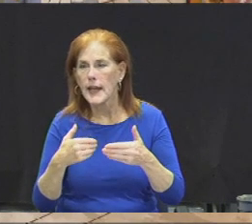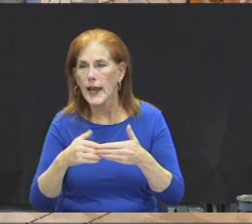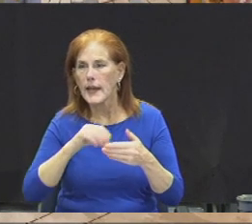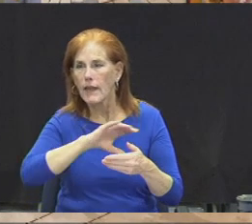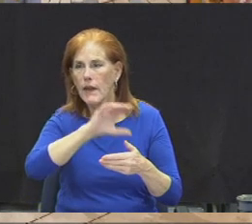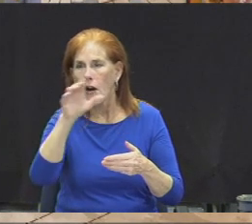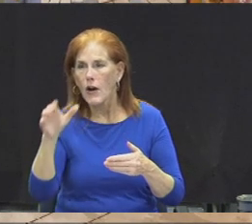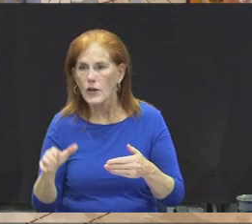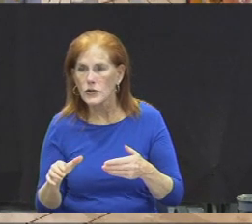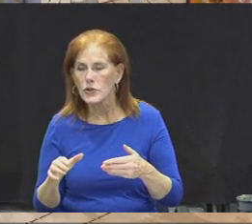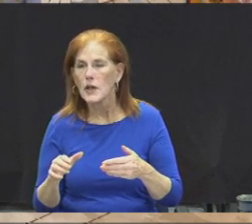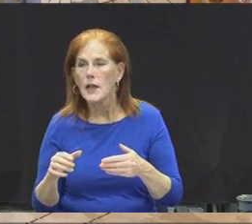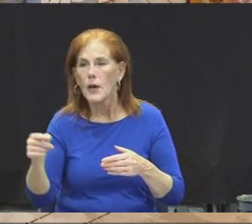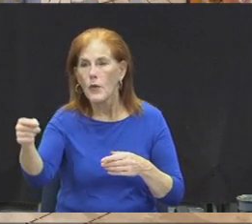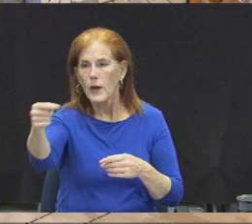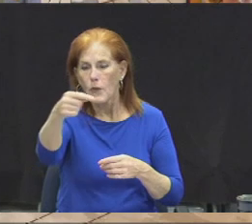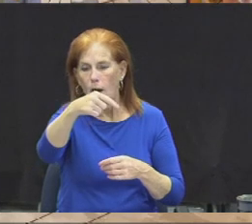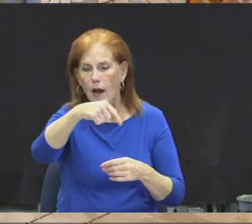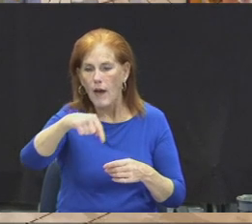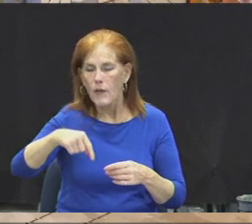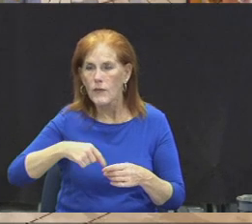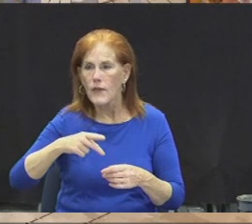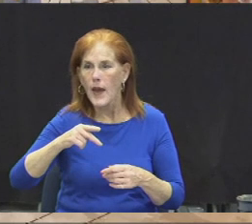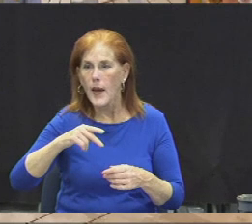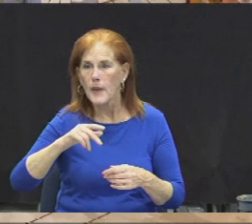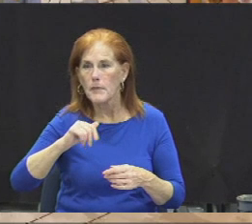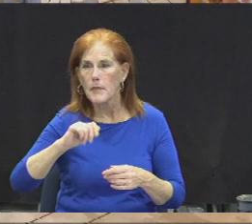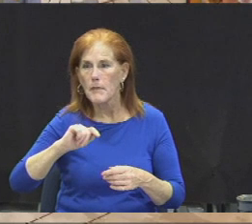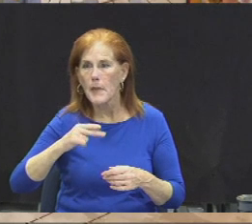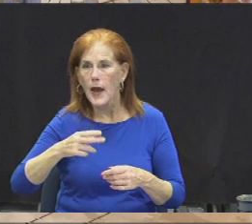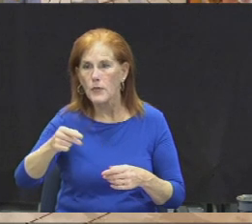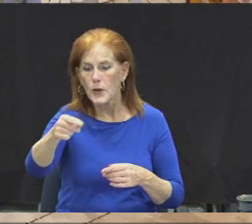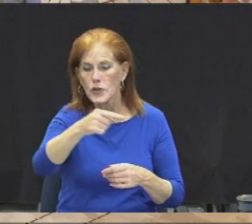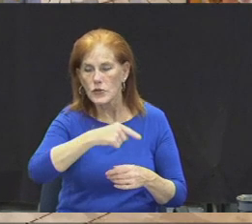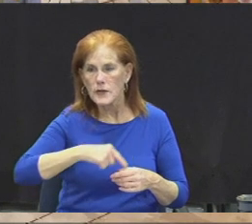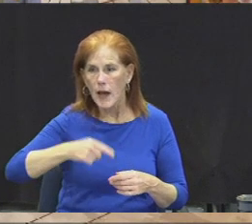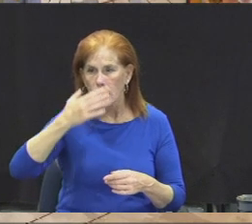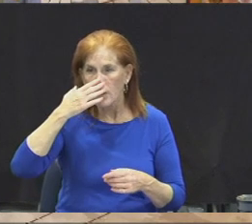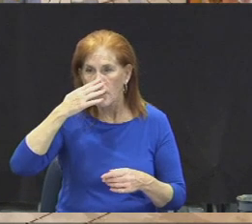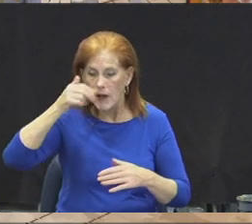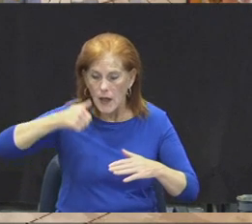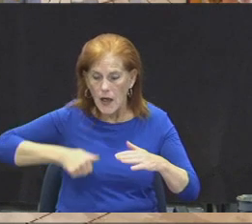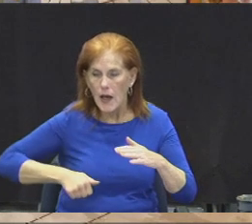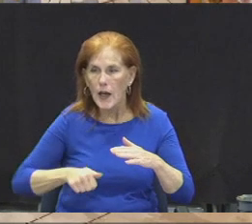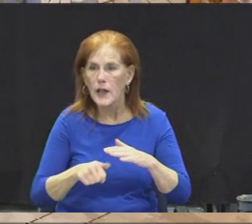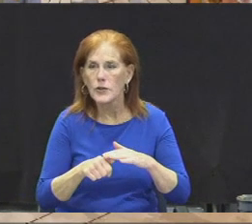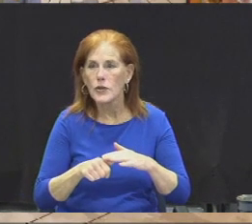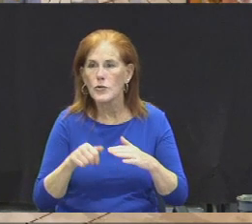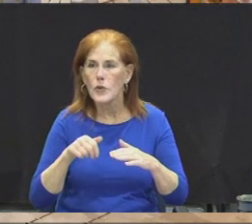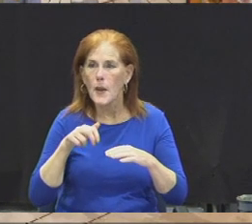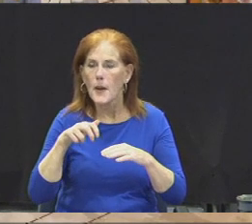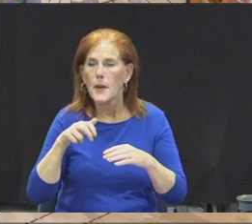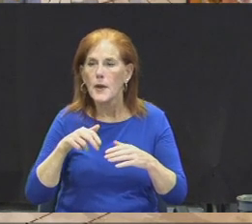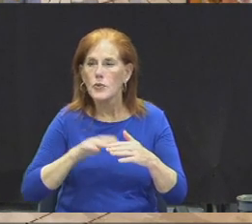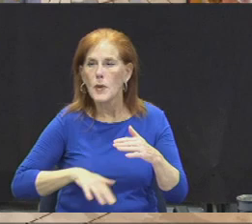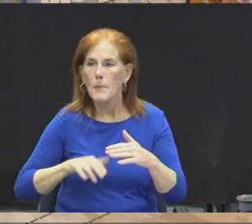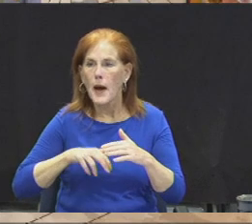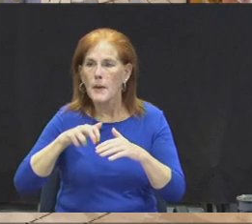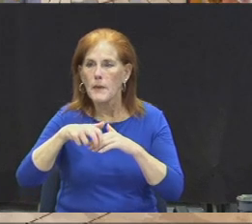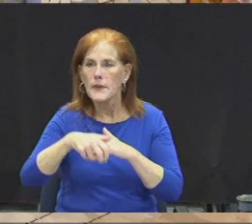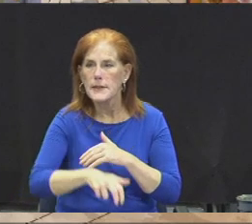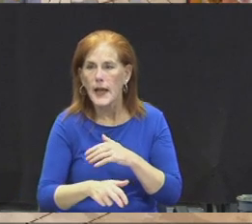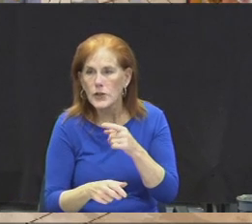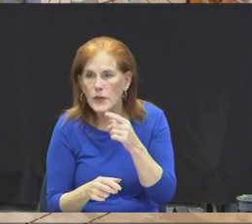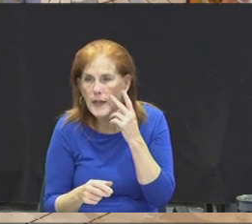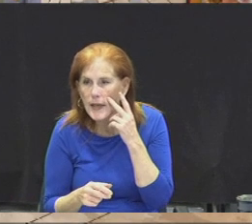way around this path to come down. That accessible route takes you down the front, underneath here, and to the bottom of the slides. We can just get a hint of those